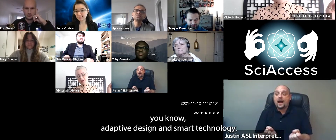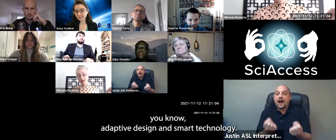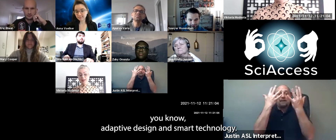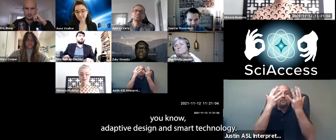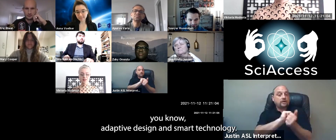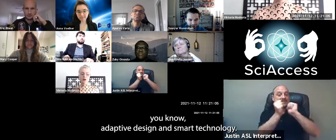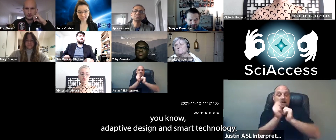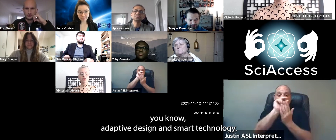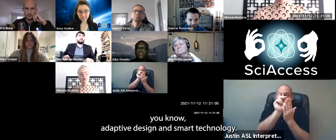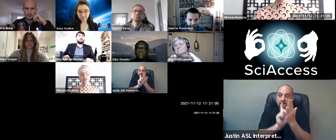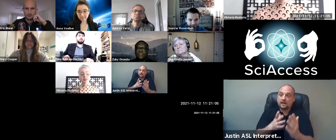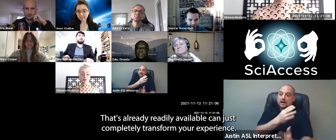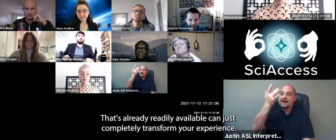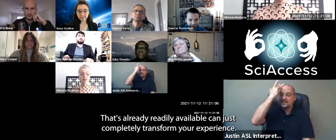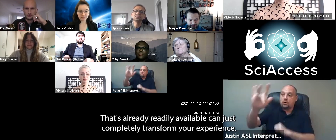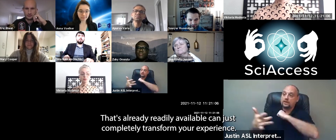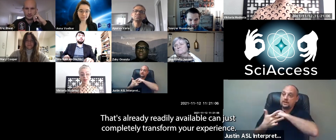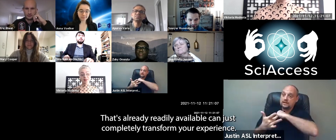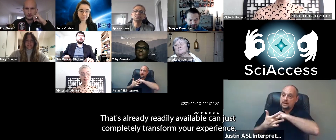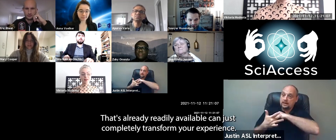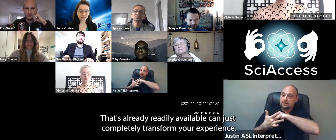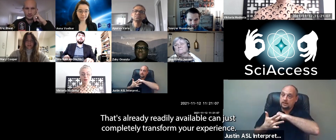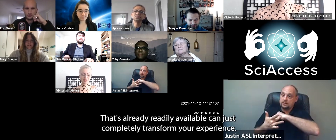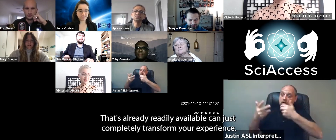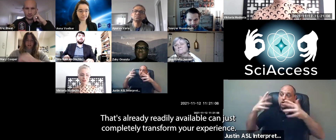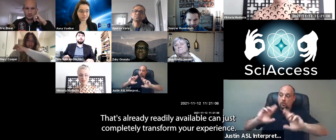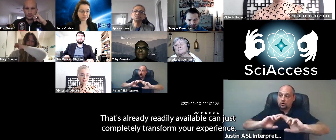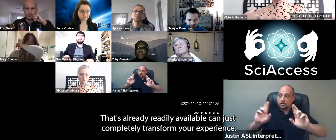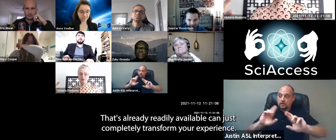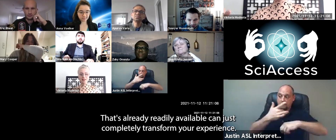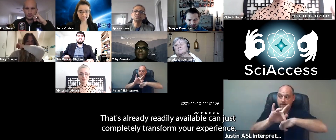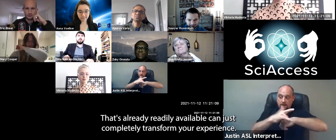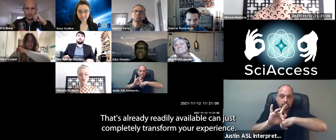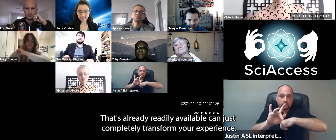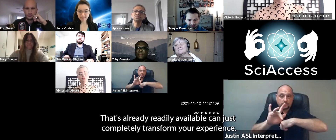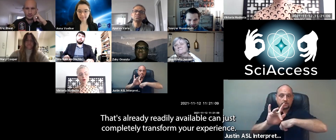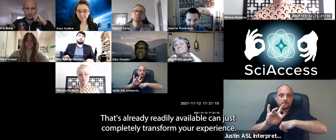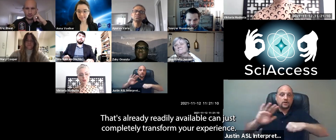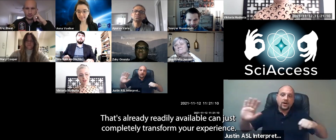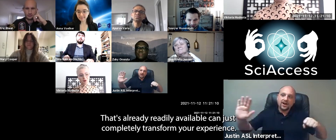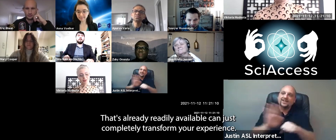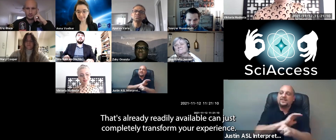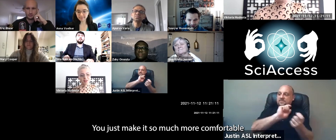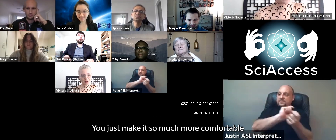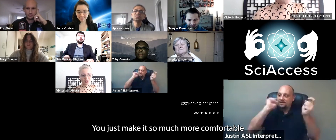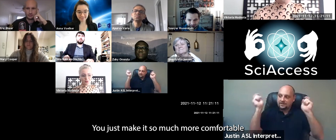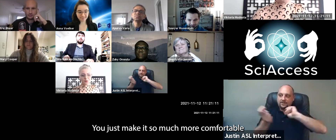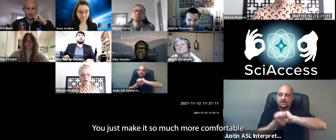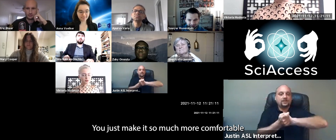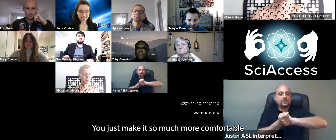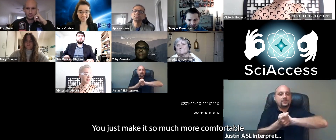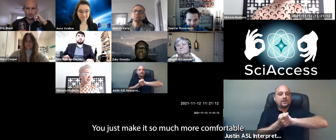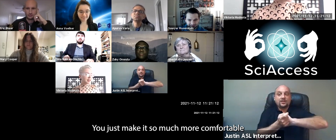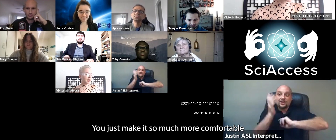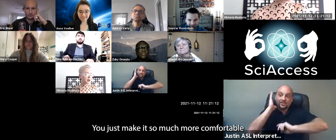adaptive design and smart technology that's already readily available can just completely transform your experience and just make it so much